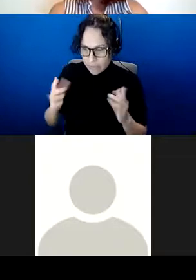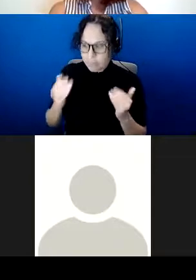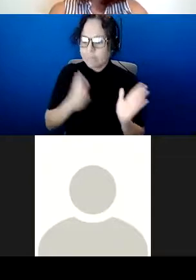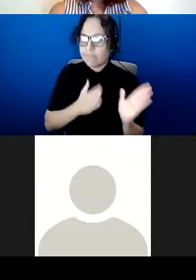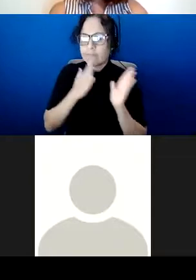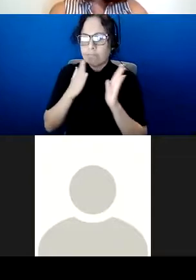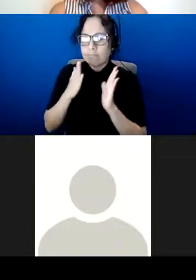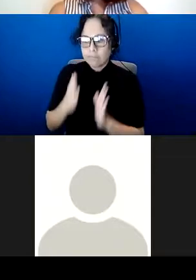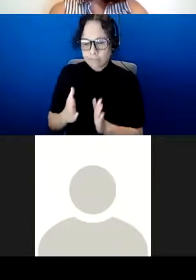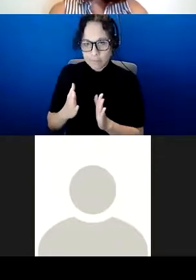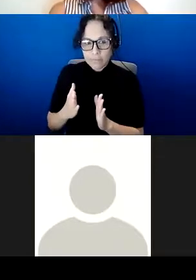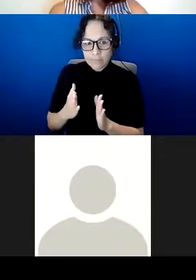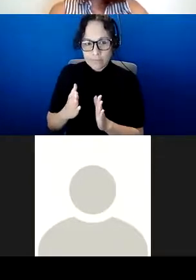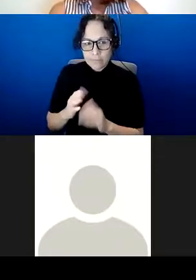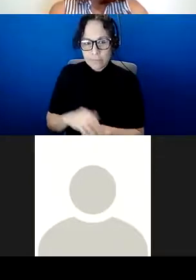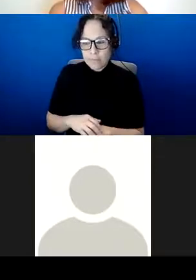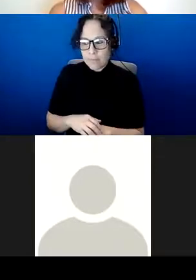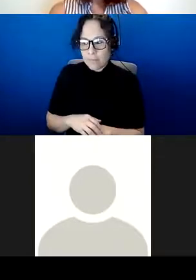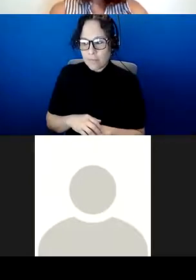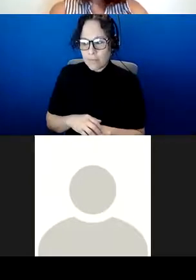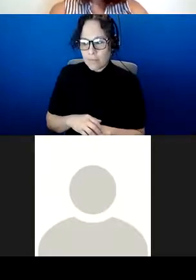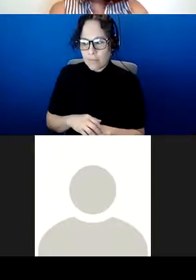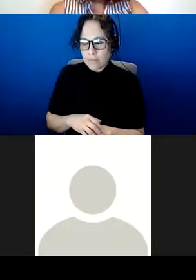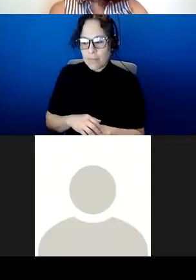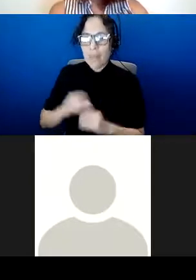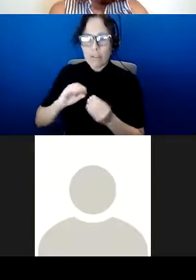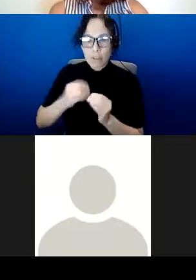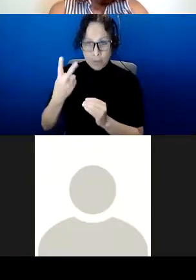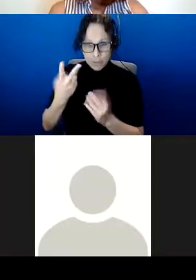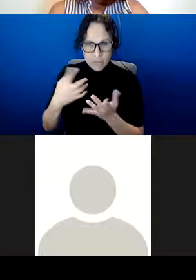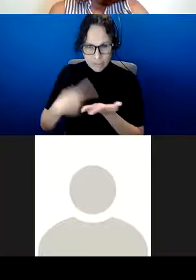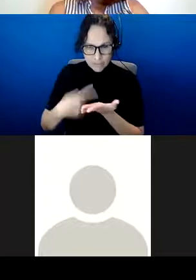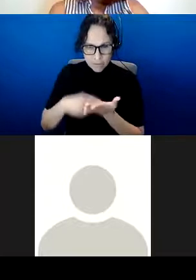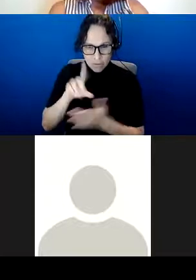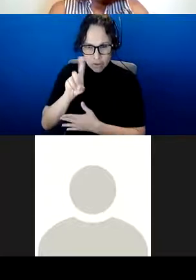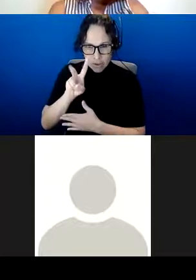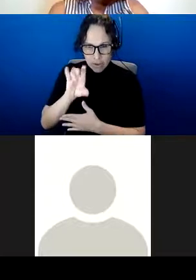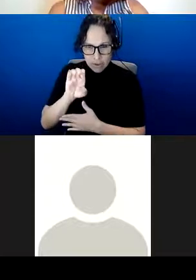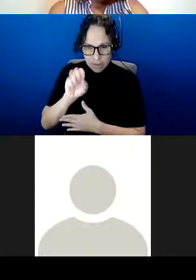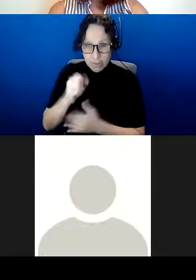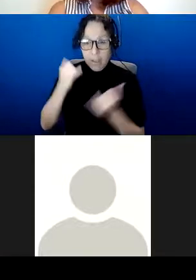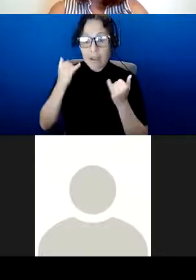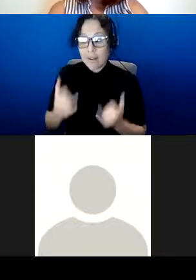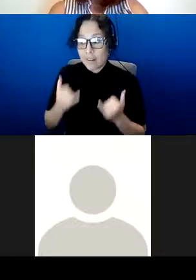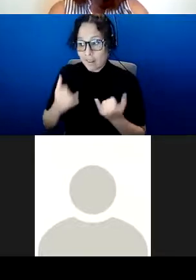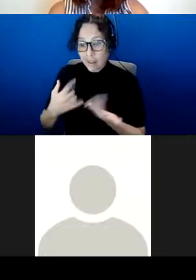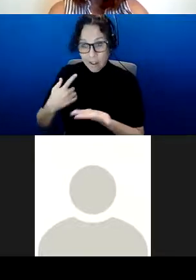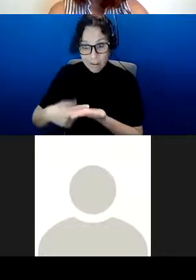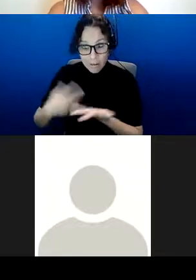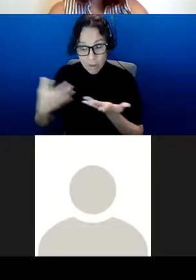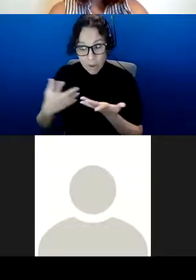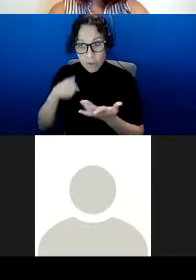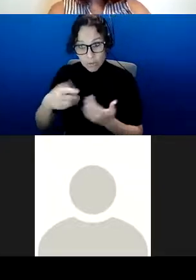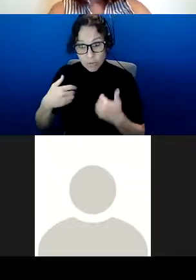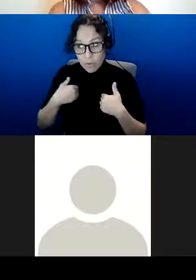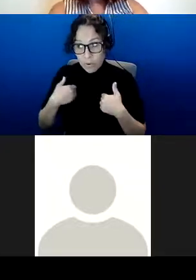in the second specific webinar. Now we're going to dive into, do you have a device,